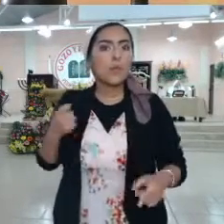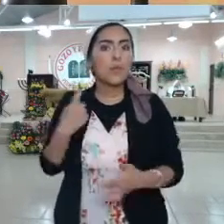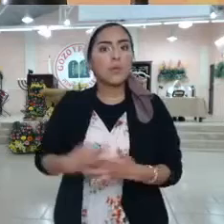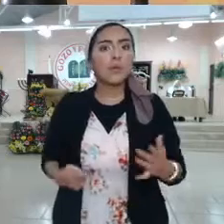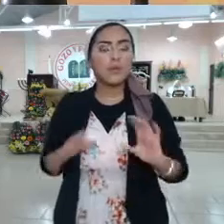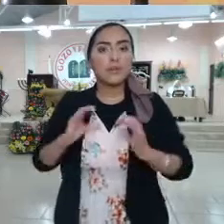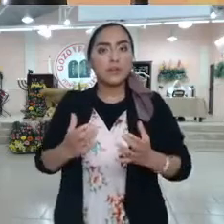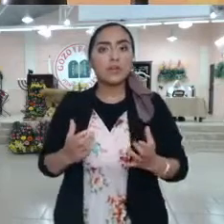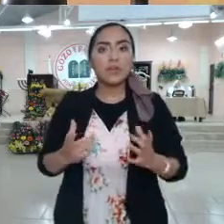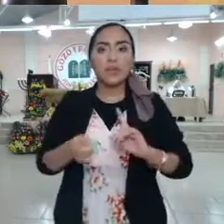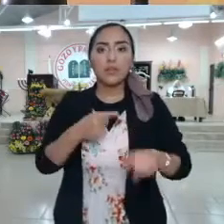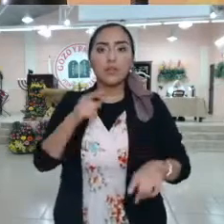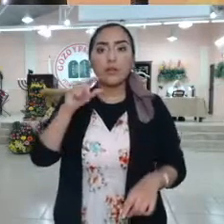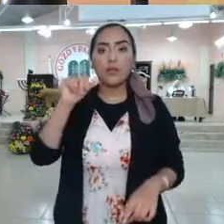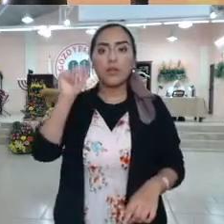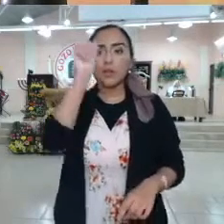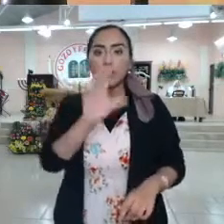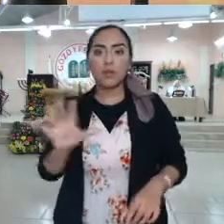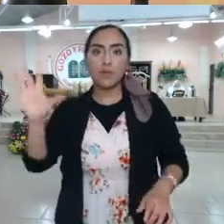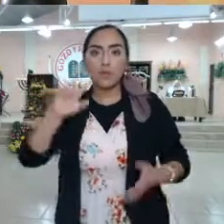and